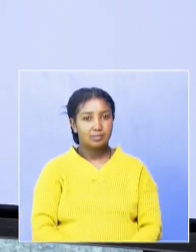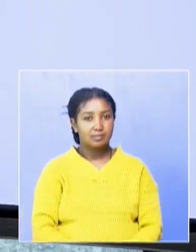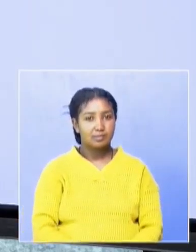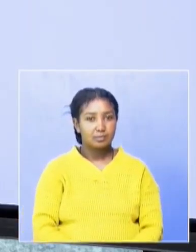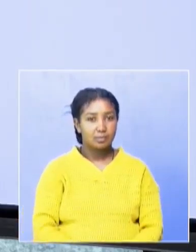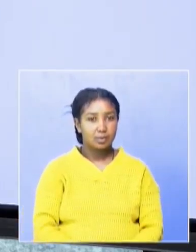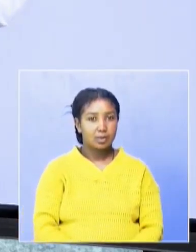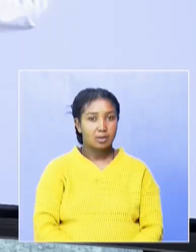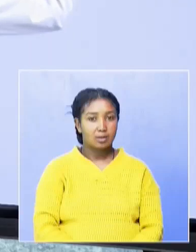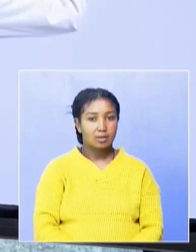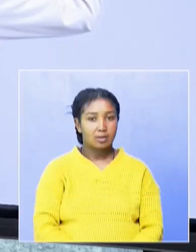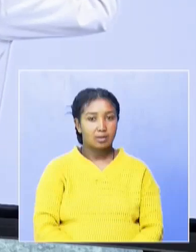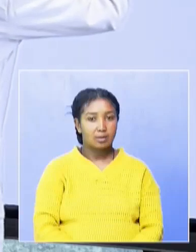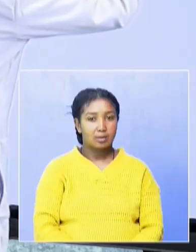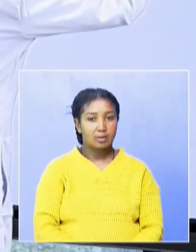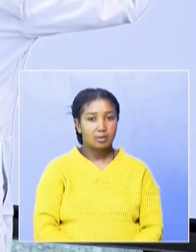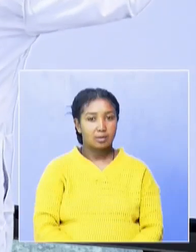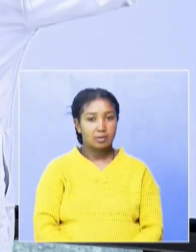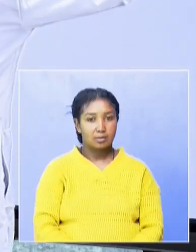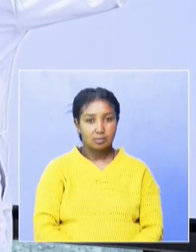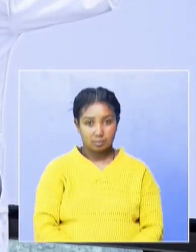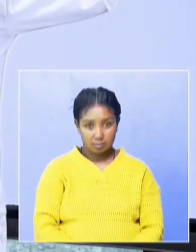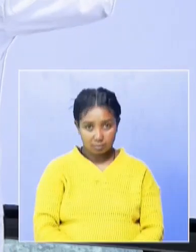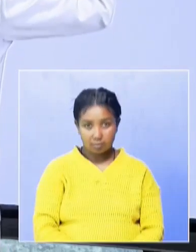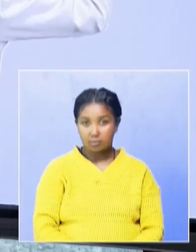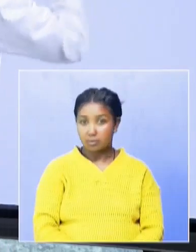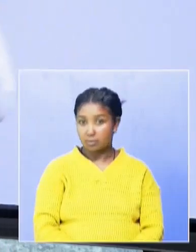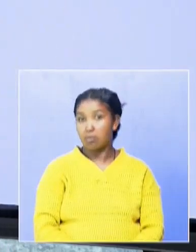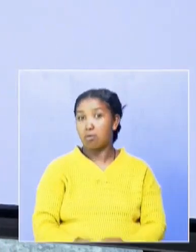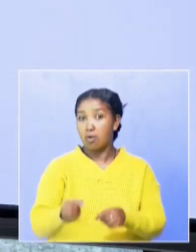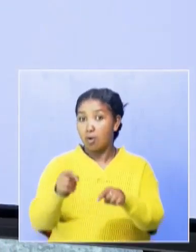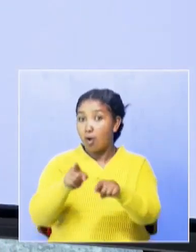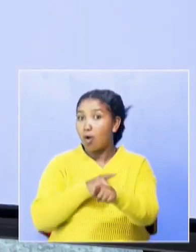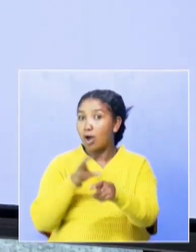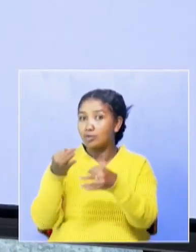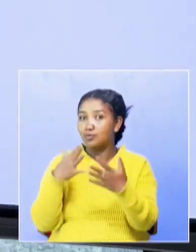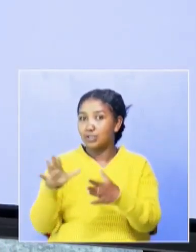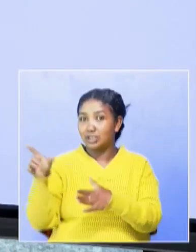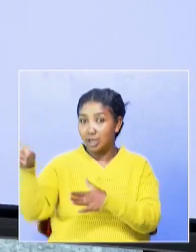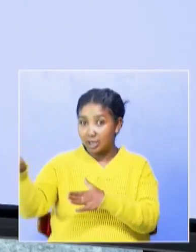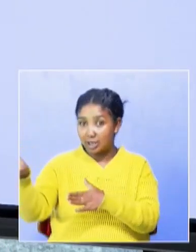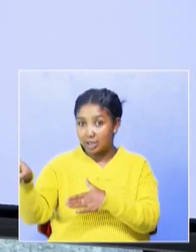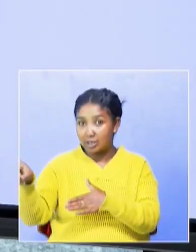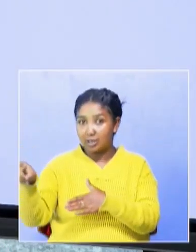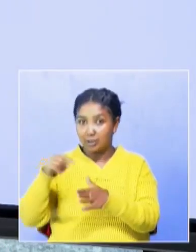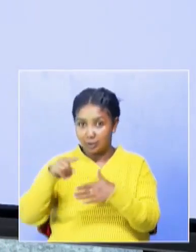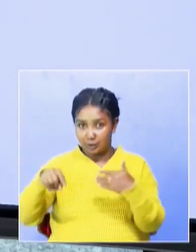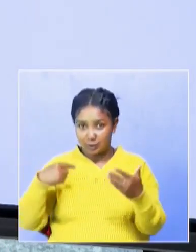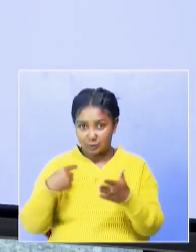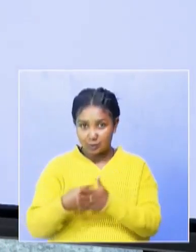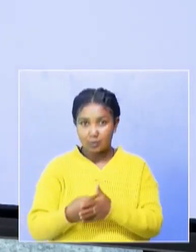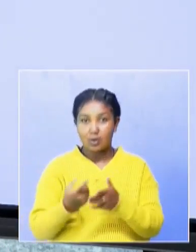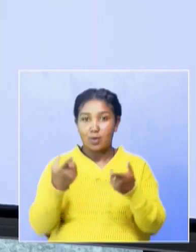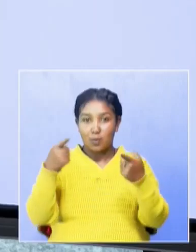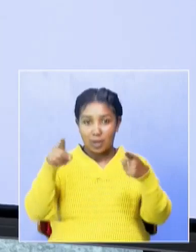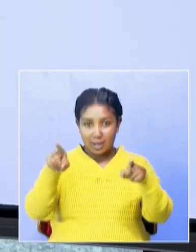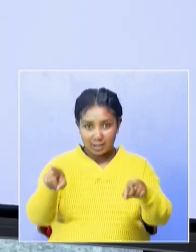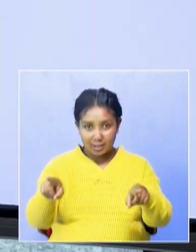Yes? Here is just mentioned which one is long action. So,